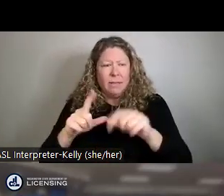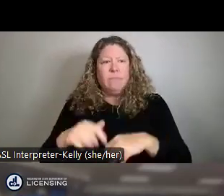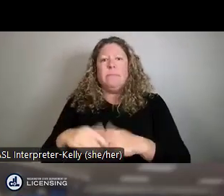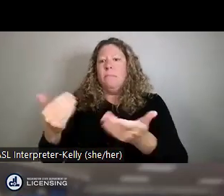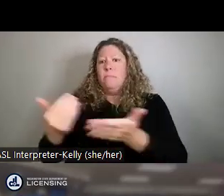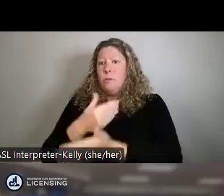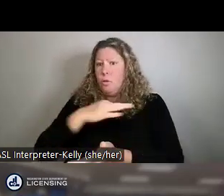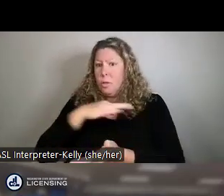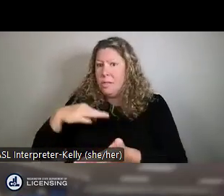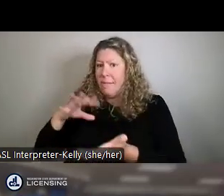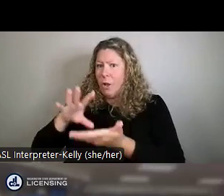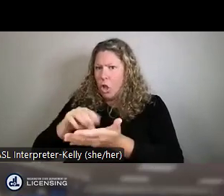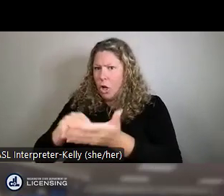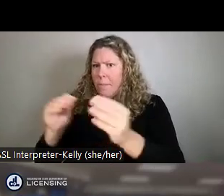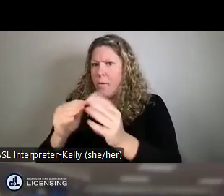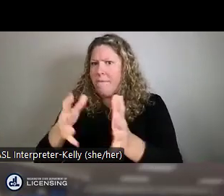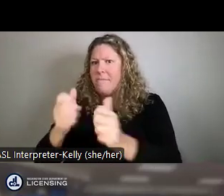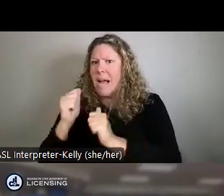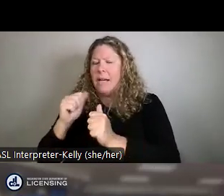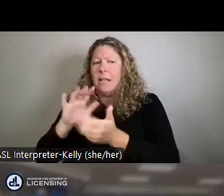and becoming experts themselves.